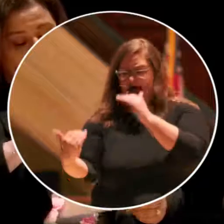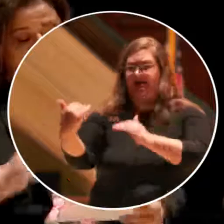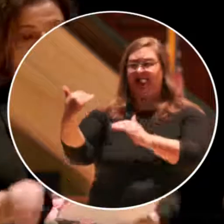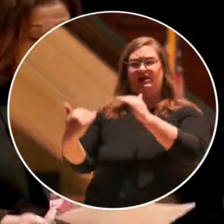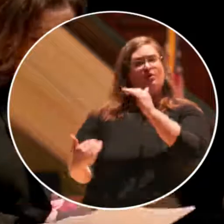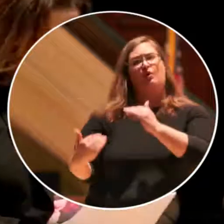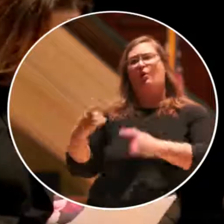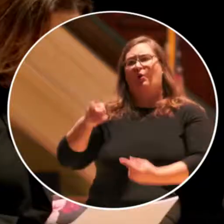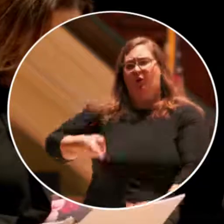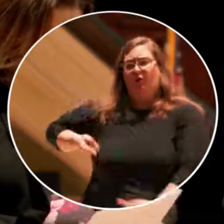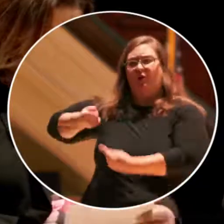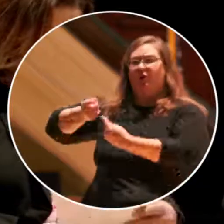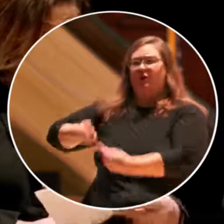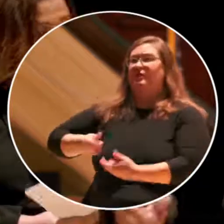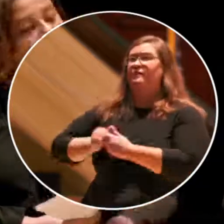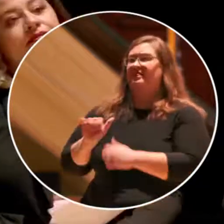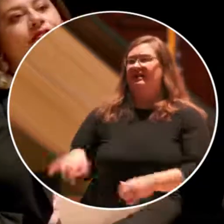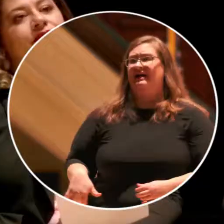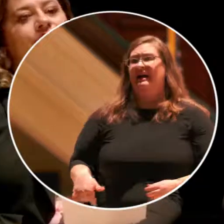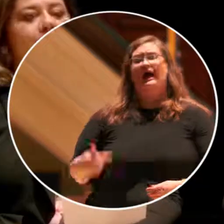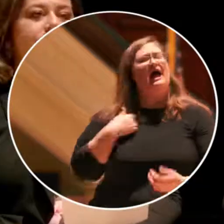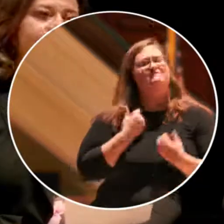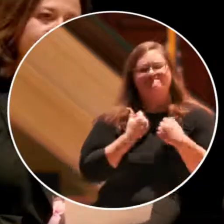enemy. I try.